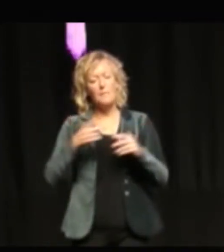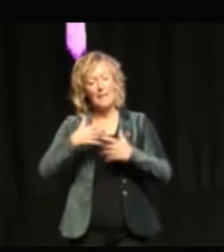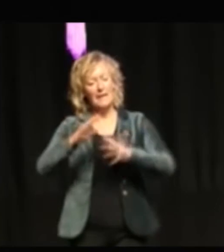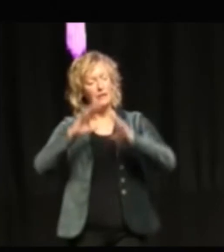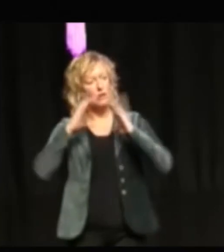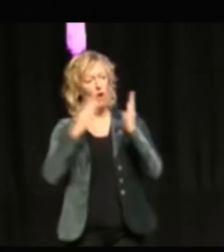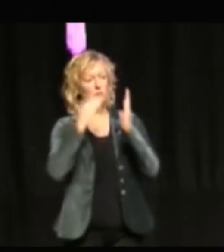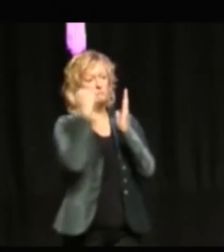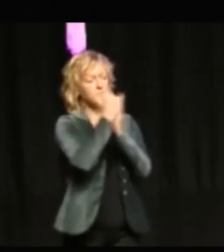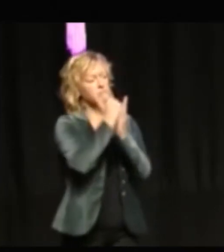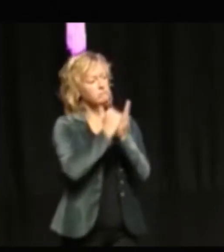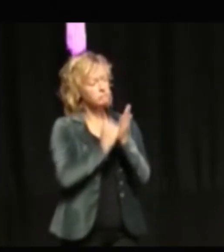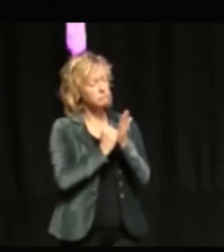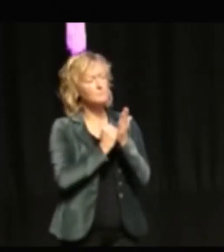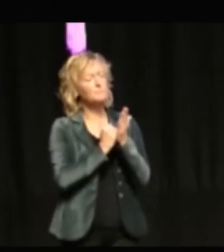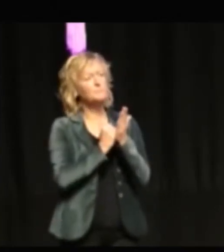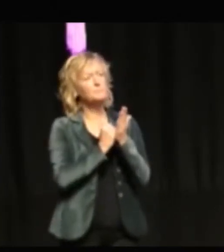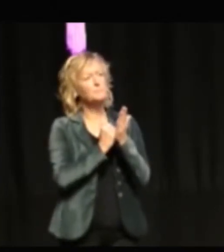very how it.